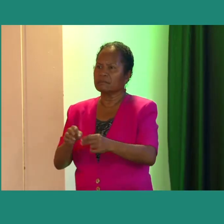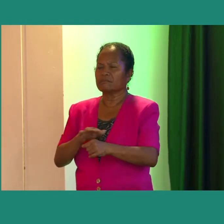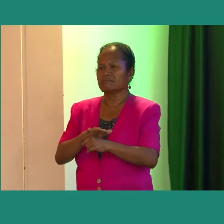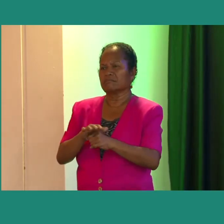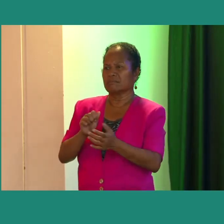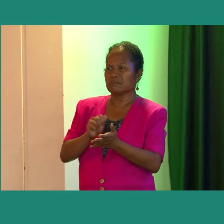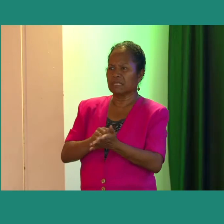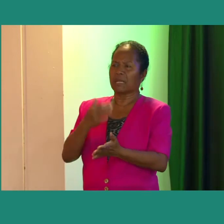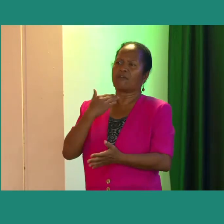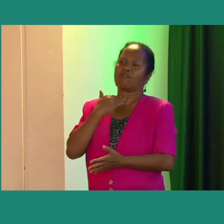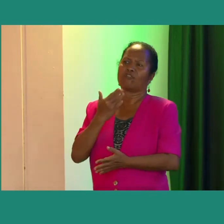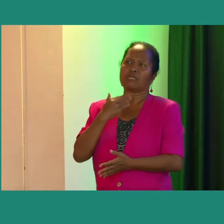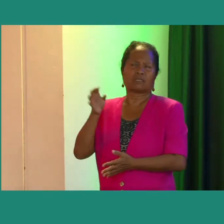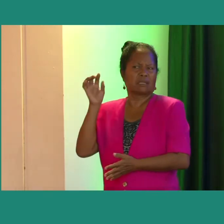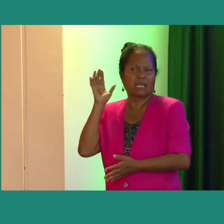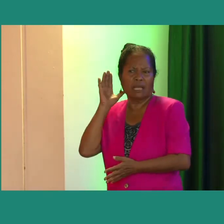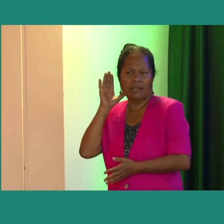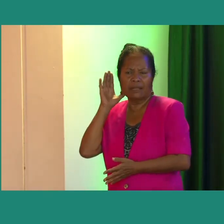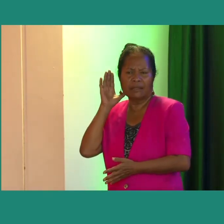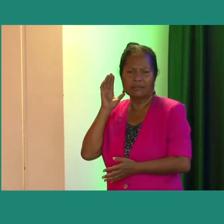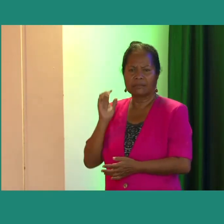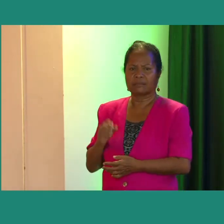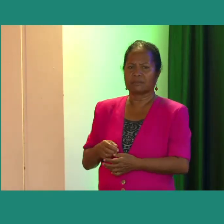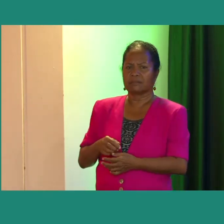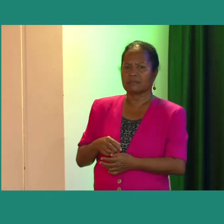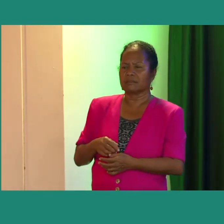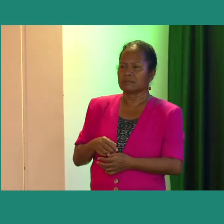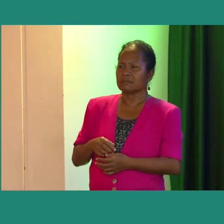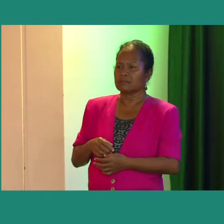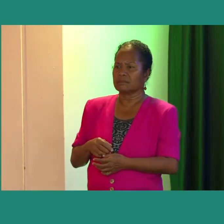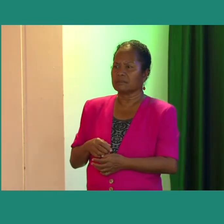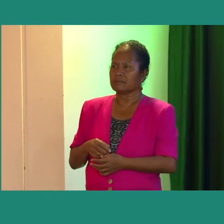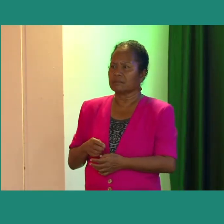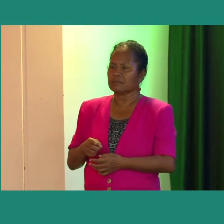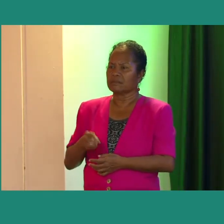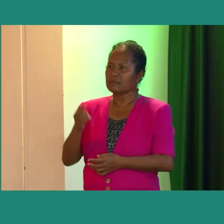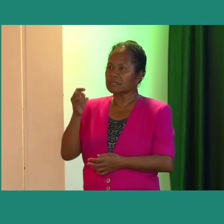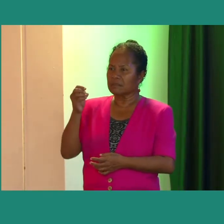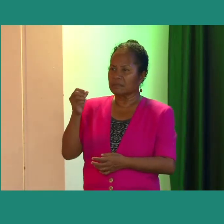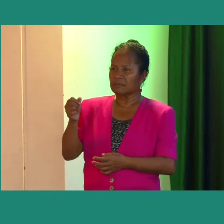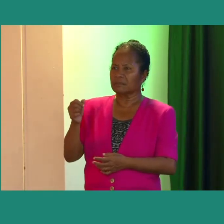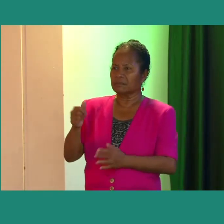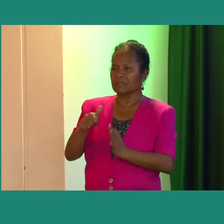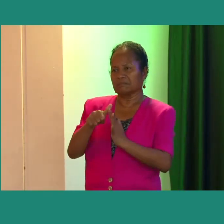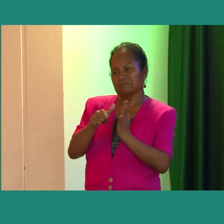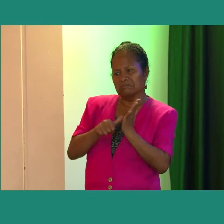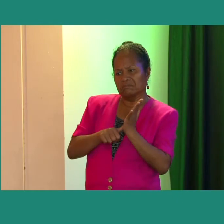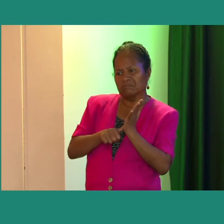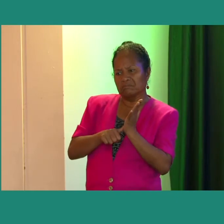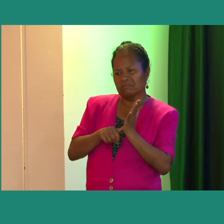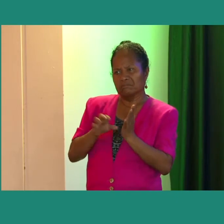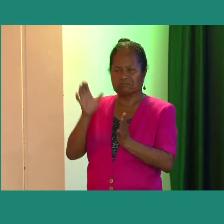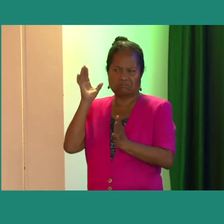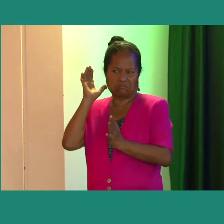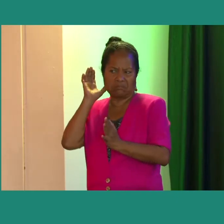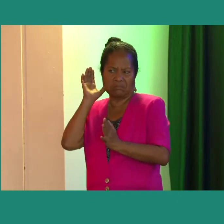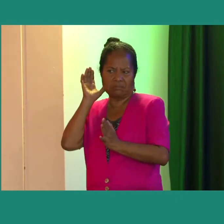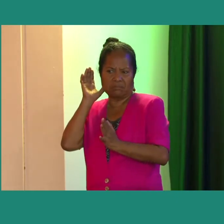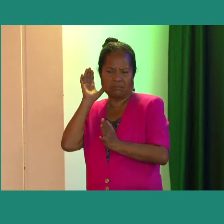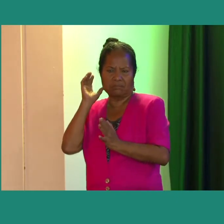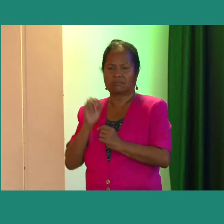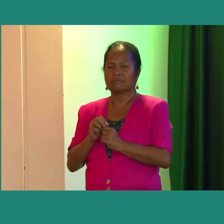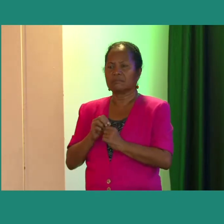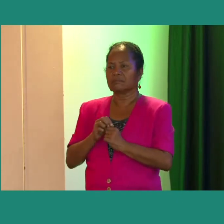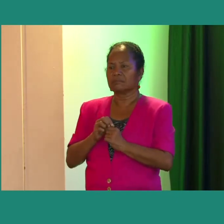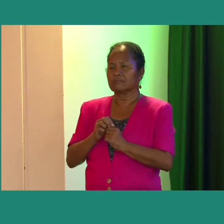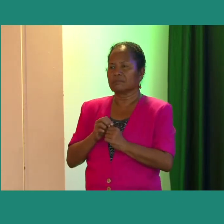their voices are heard, just the way someone of a gender should be heard.